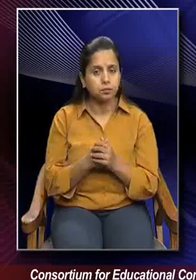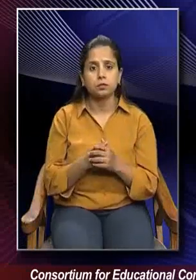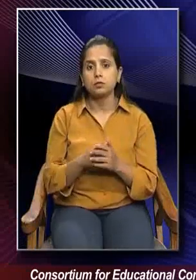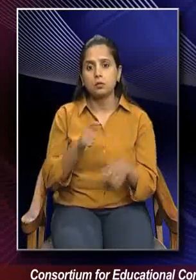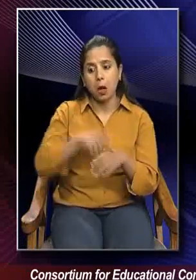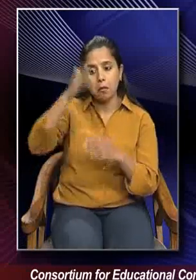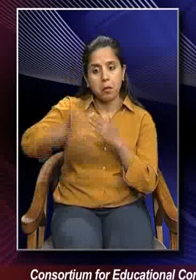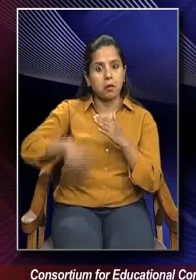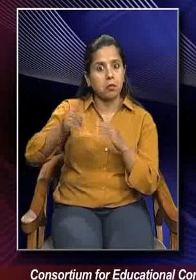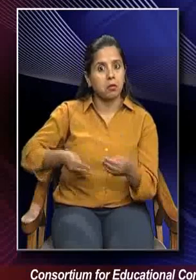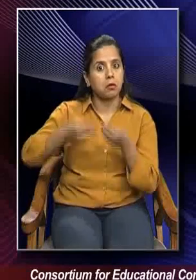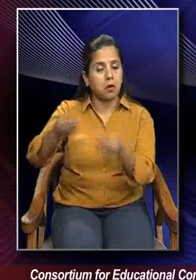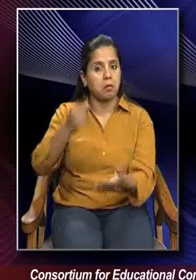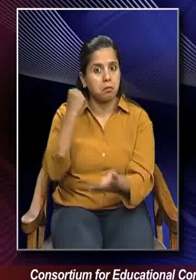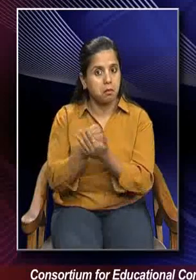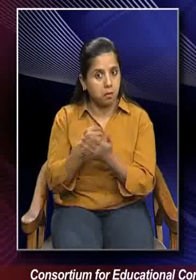deadlines,